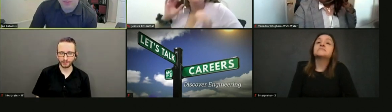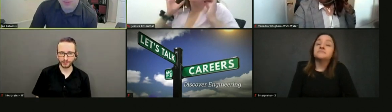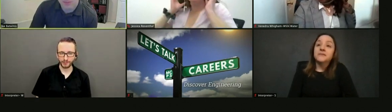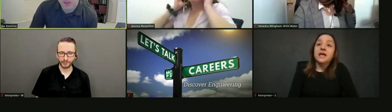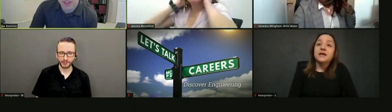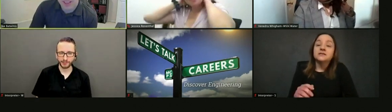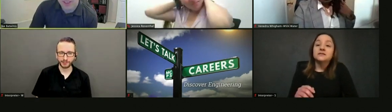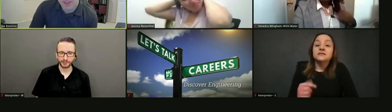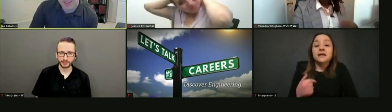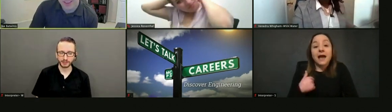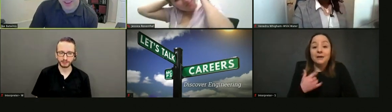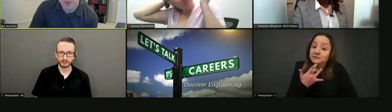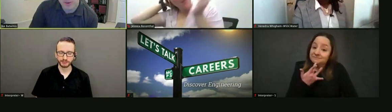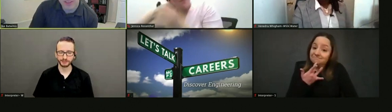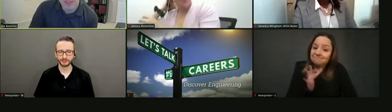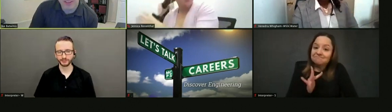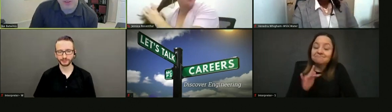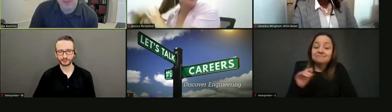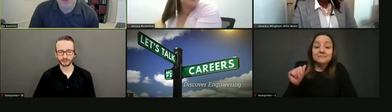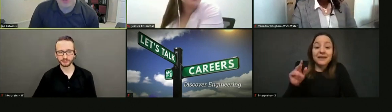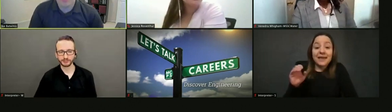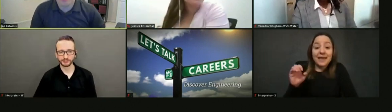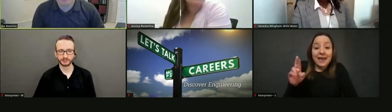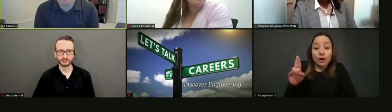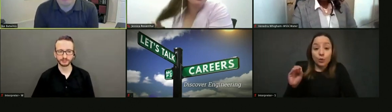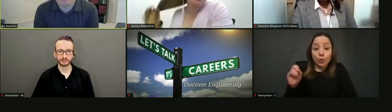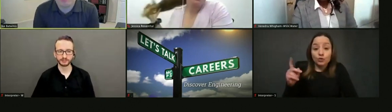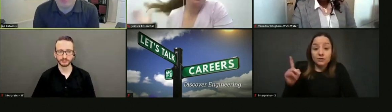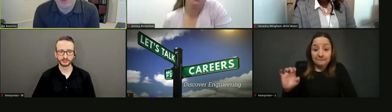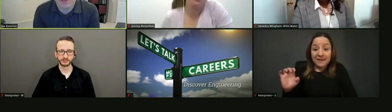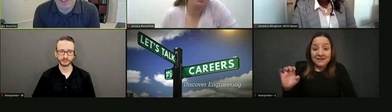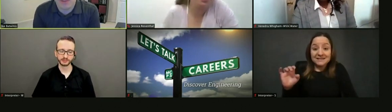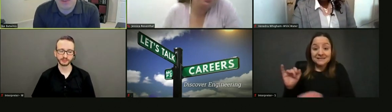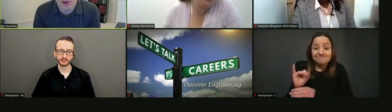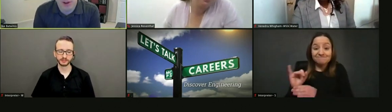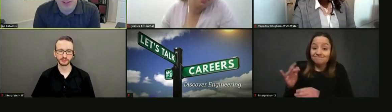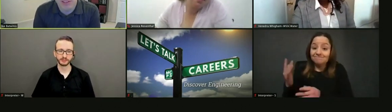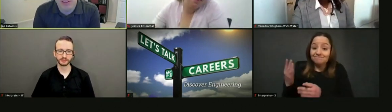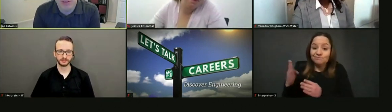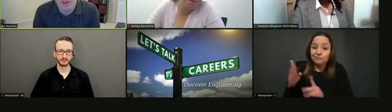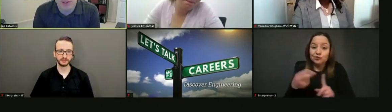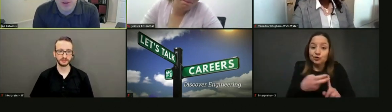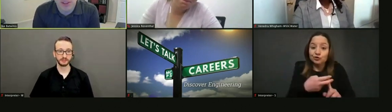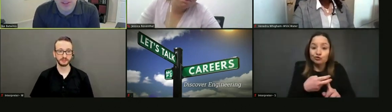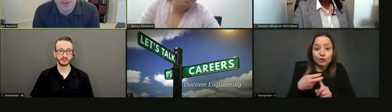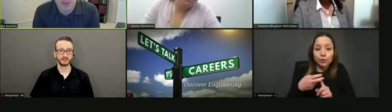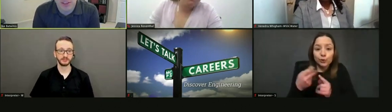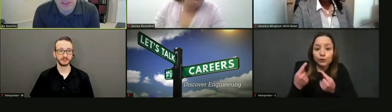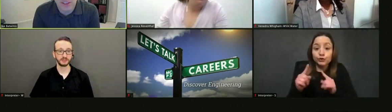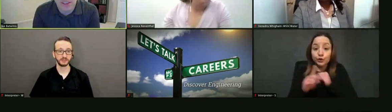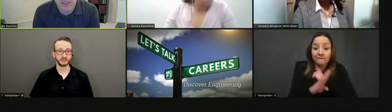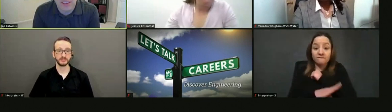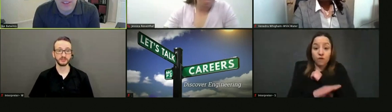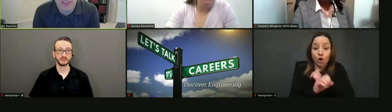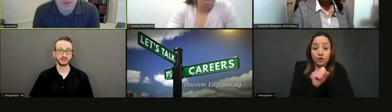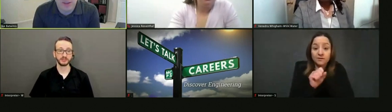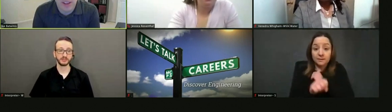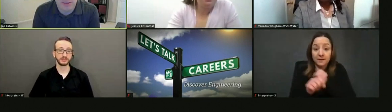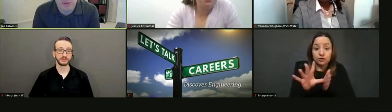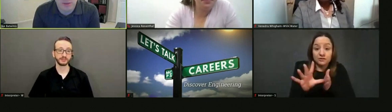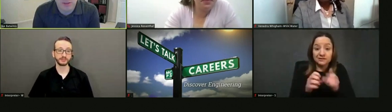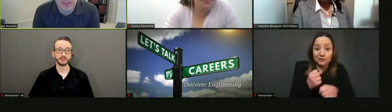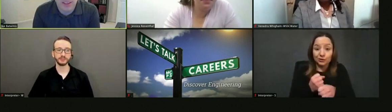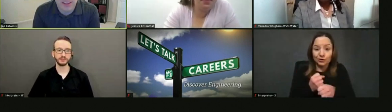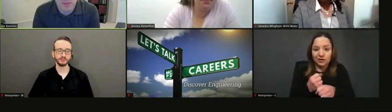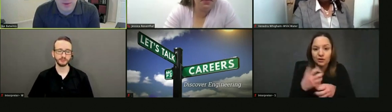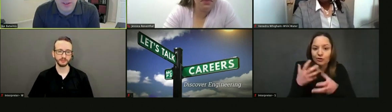So I was pretty lucky. So the aerospace industry generally recruits in like the fall semester of your senior year. They do a lot of